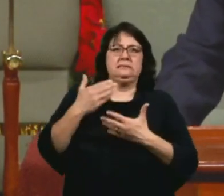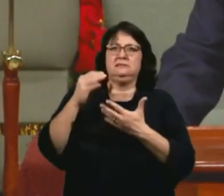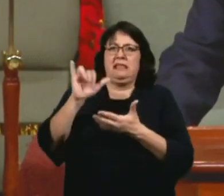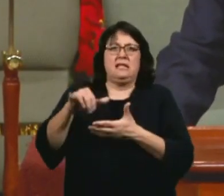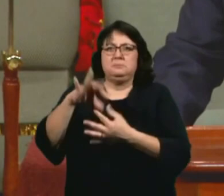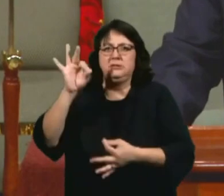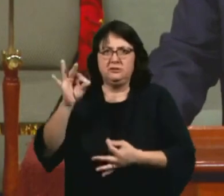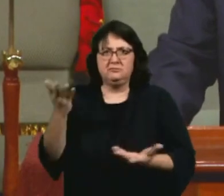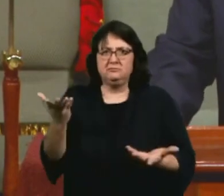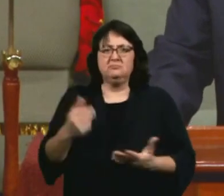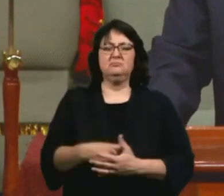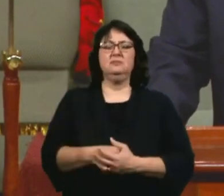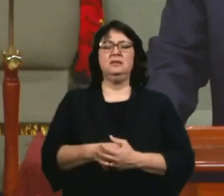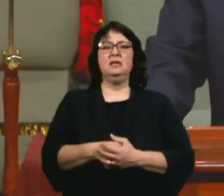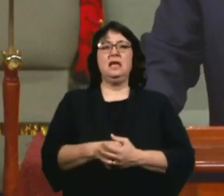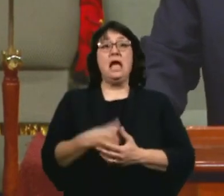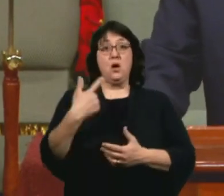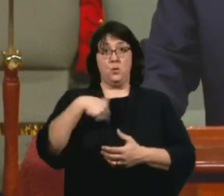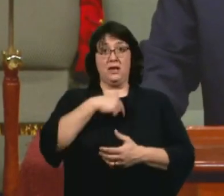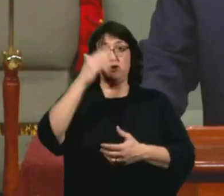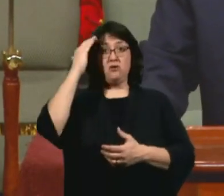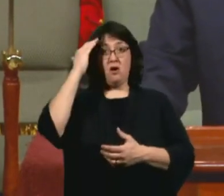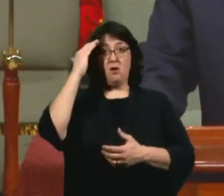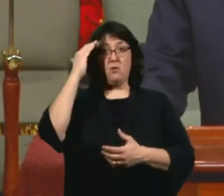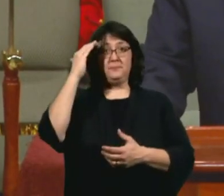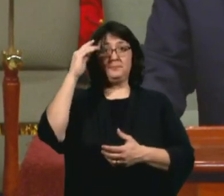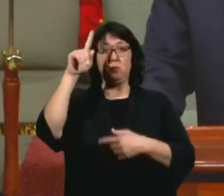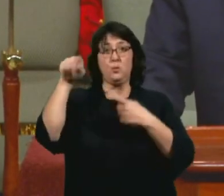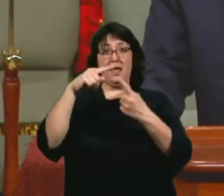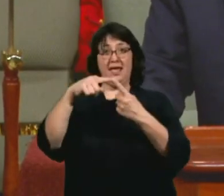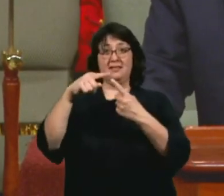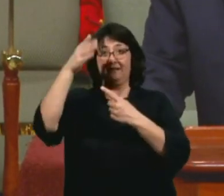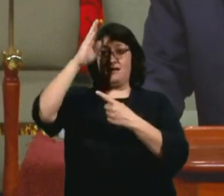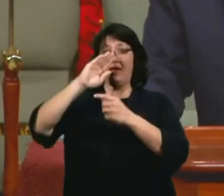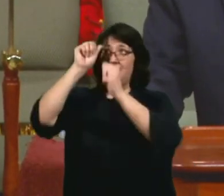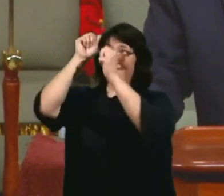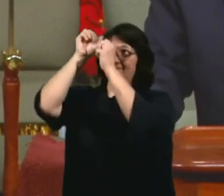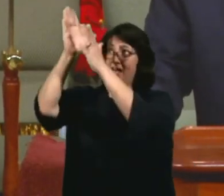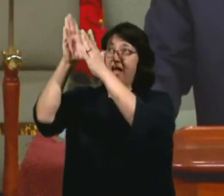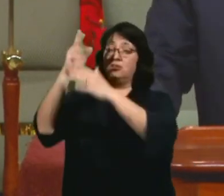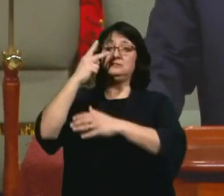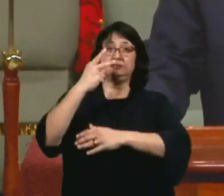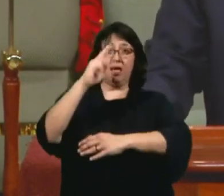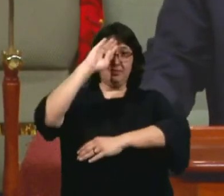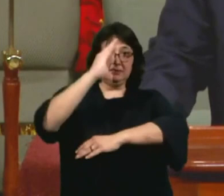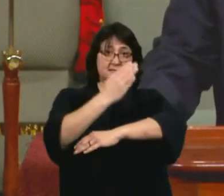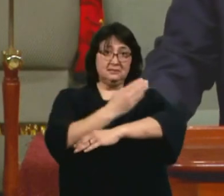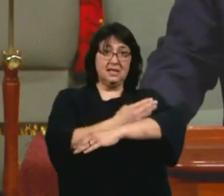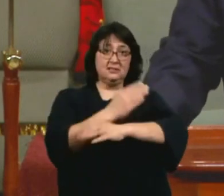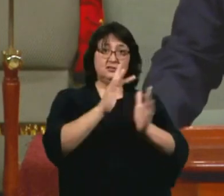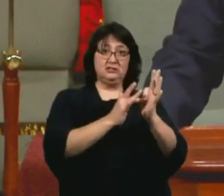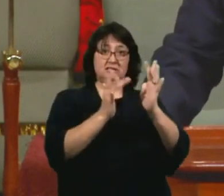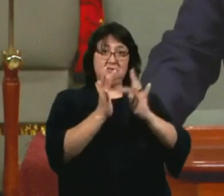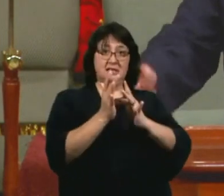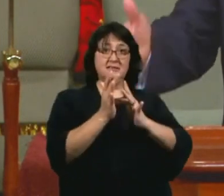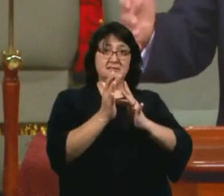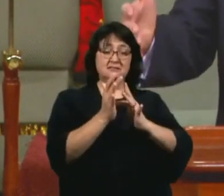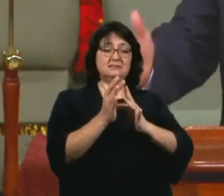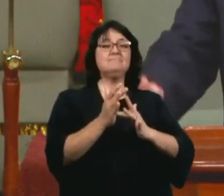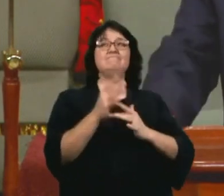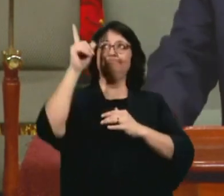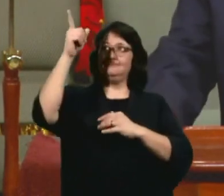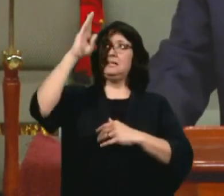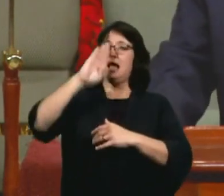We know that when the Father saw the Son, he was satisfied. And we know our God